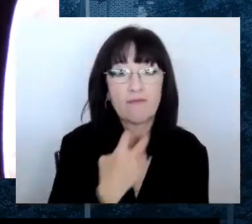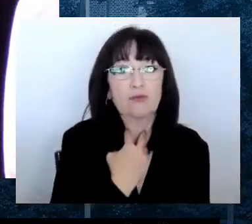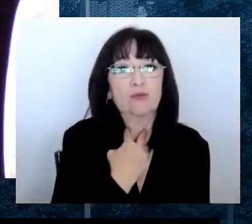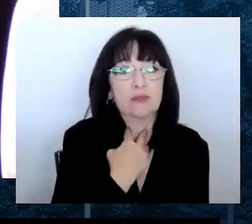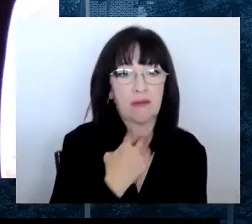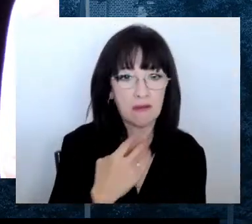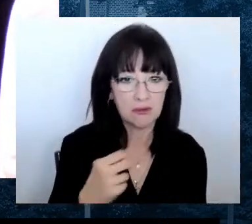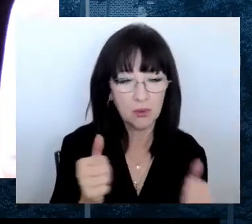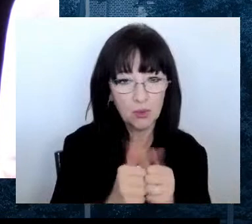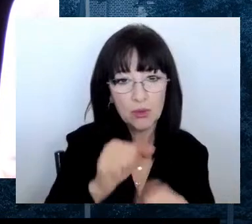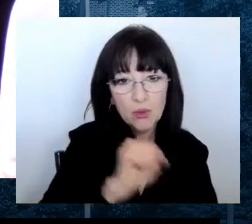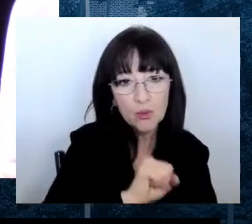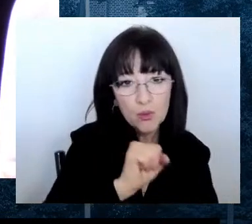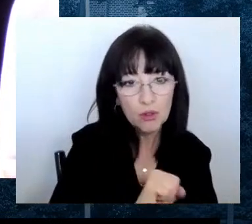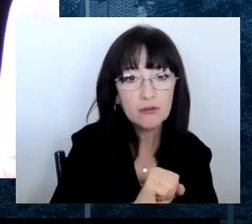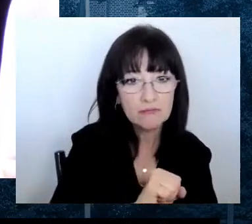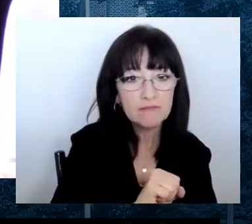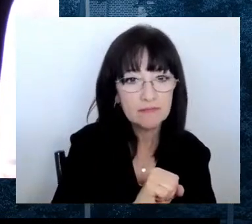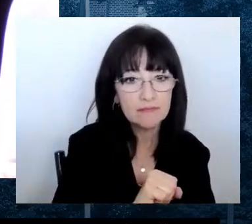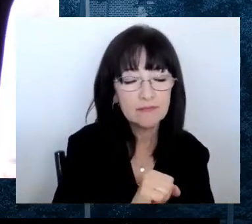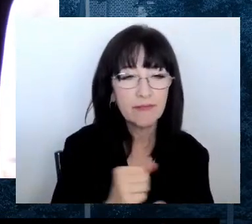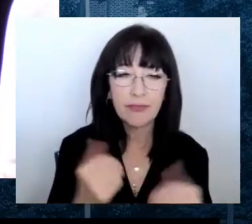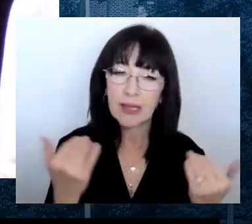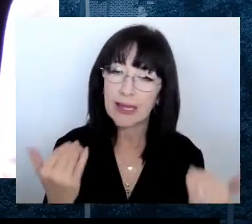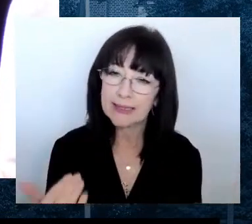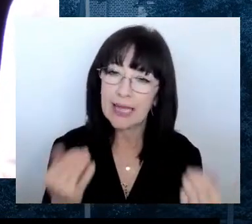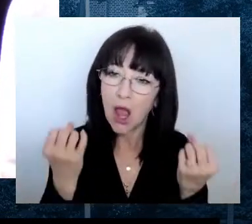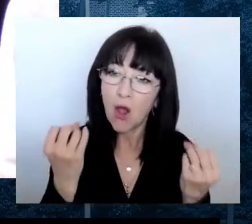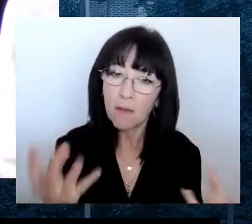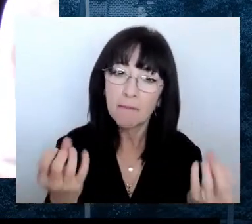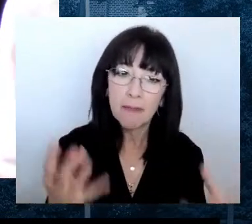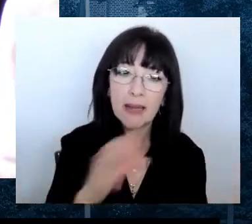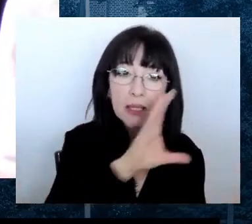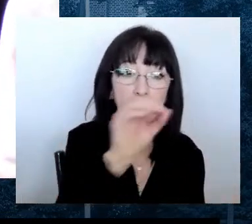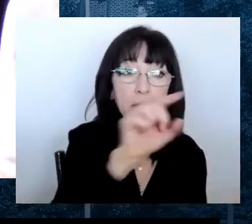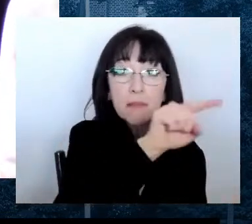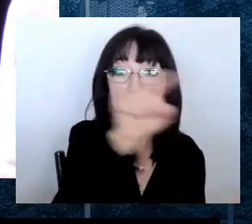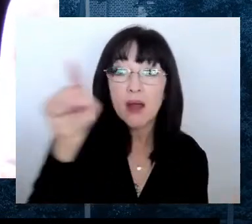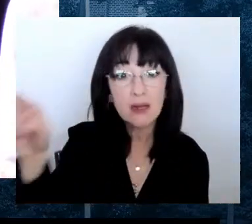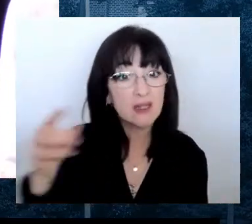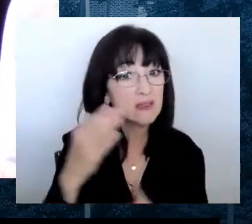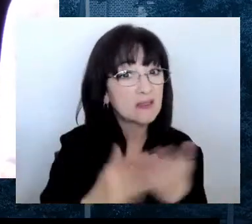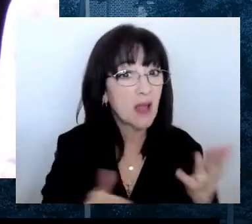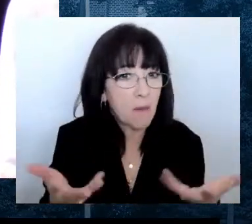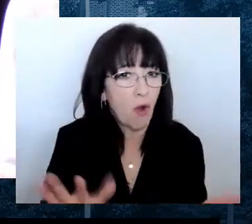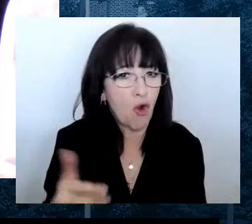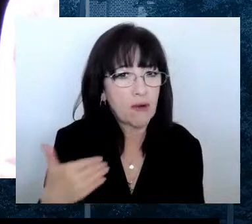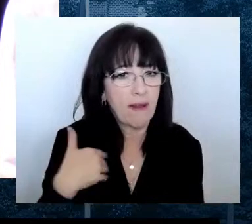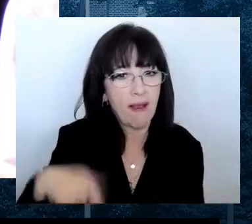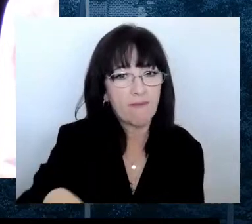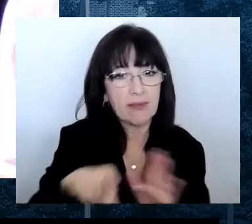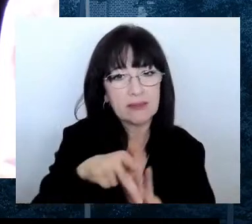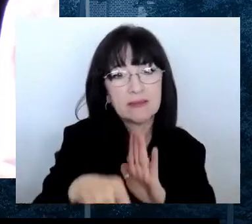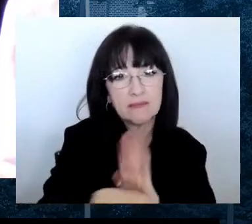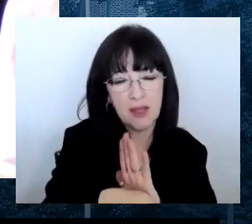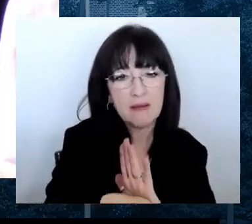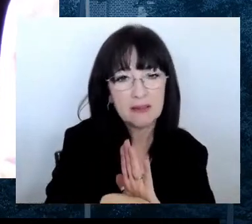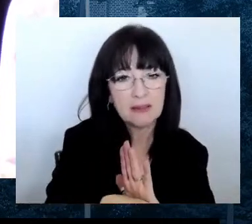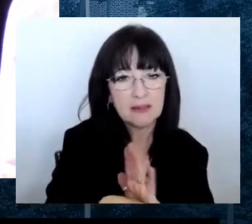policy, and that's why so many companies already have paid family leave.